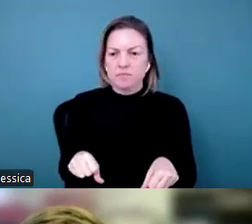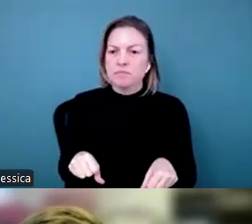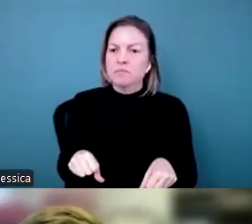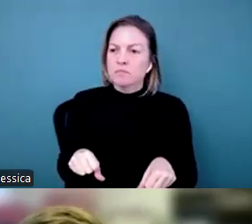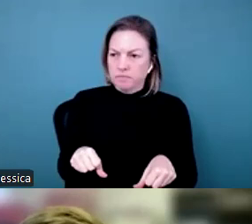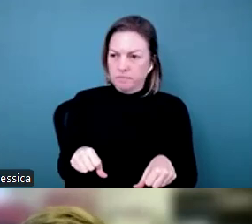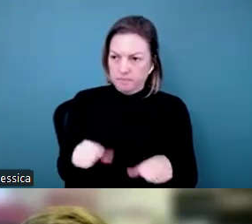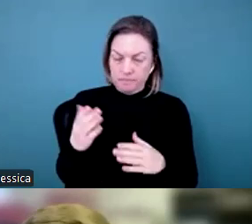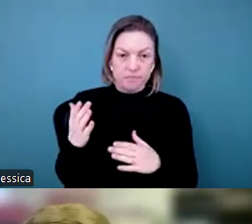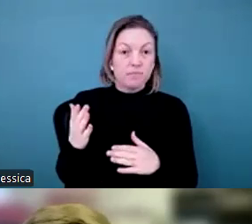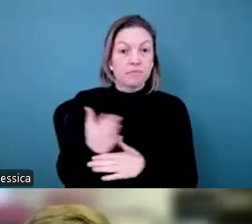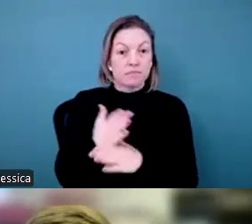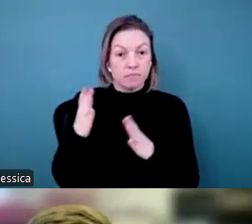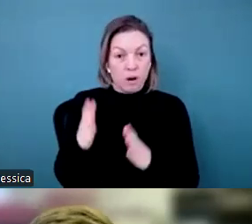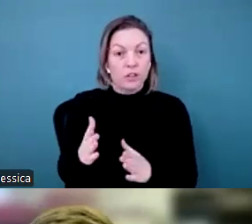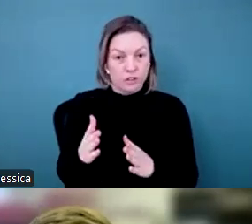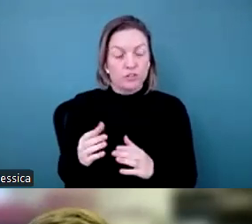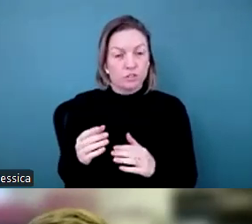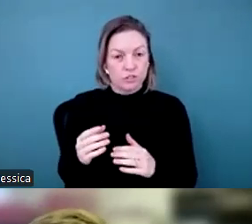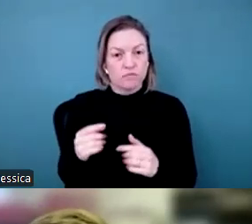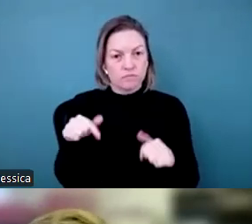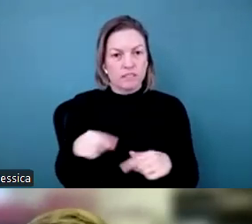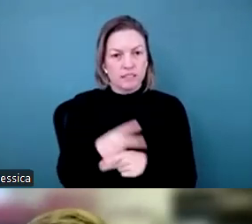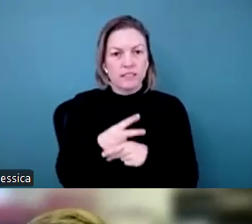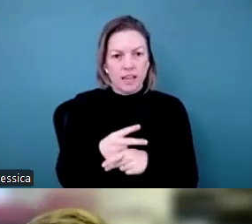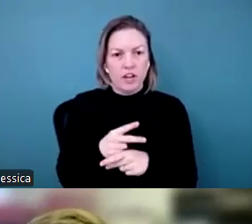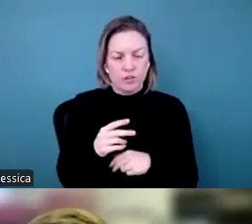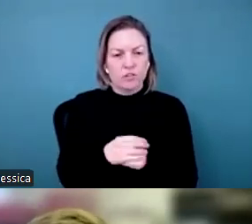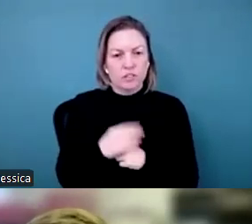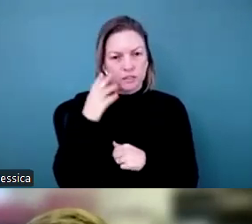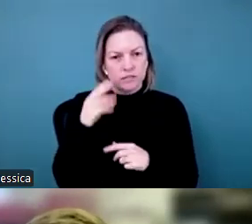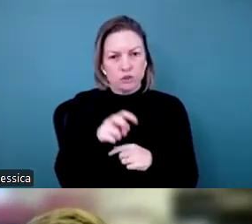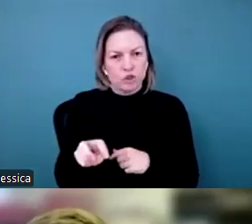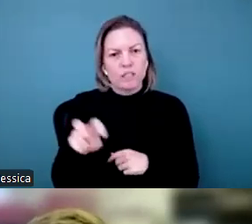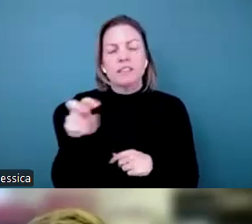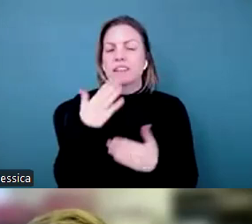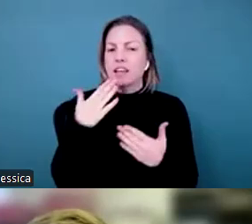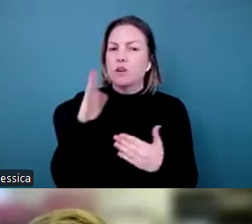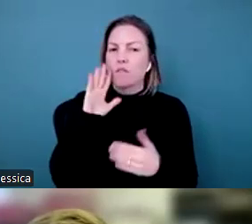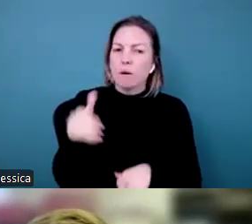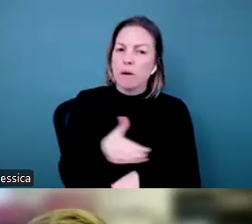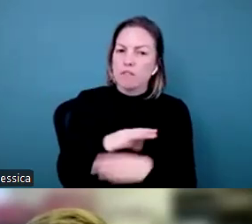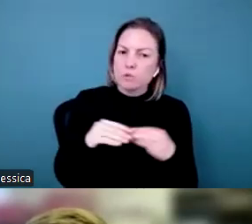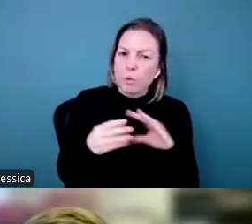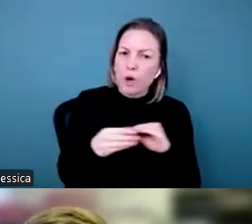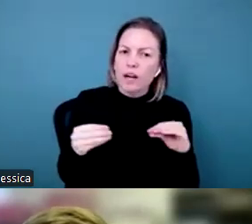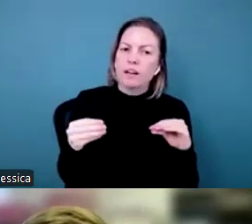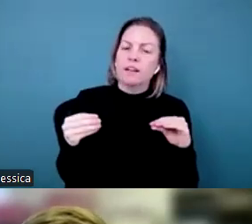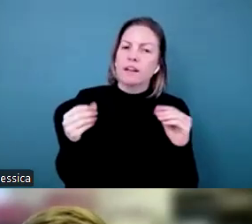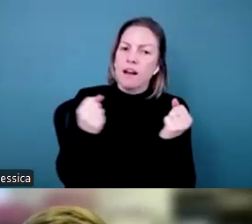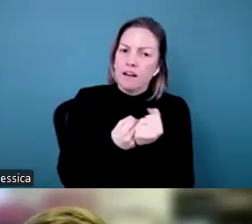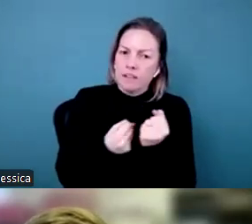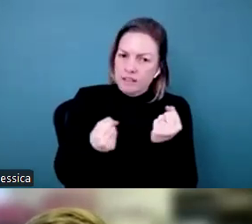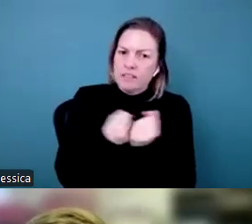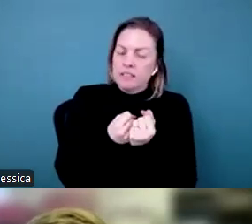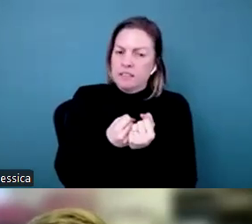in this care journey. I just want to thank you for your powerful story, for your advocacy on